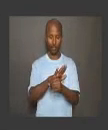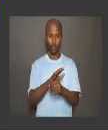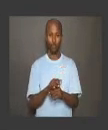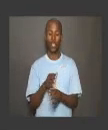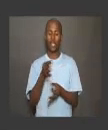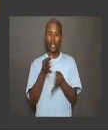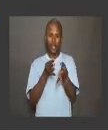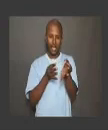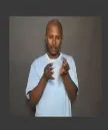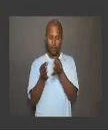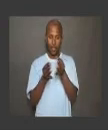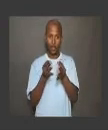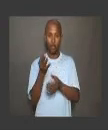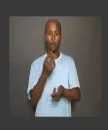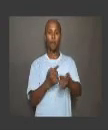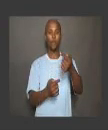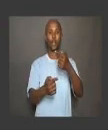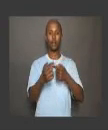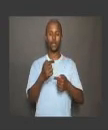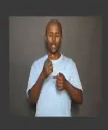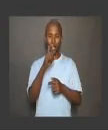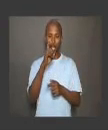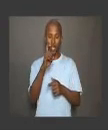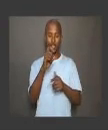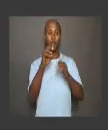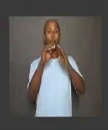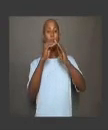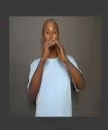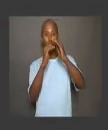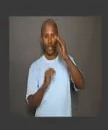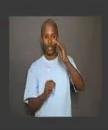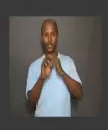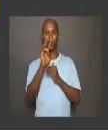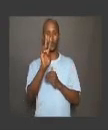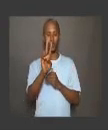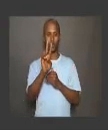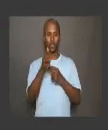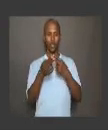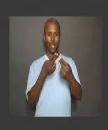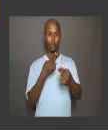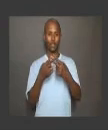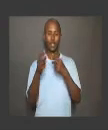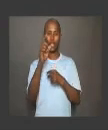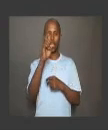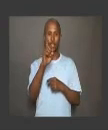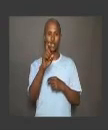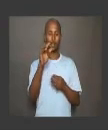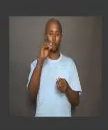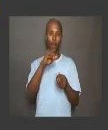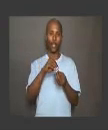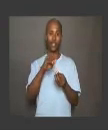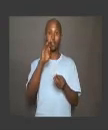The expression becomes x minus 2 times x